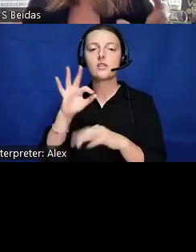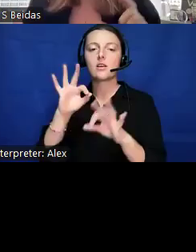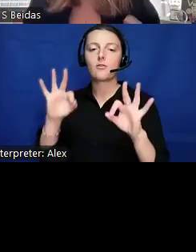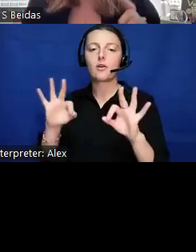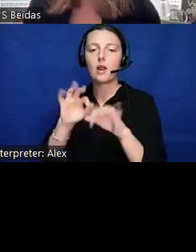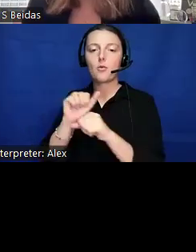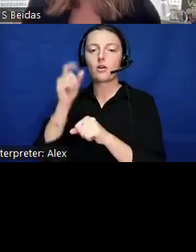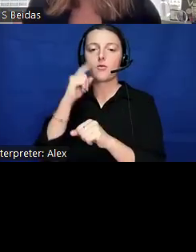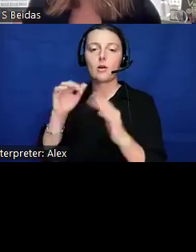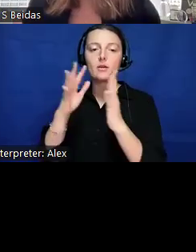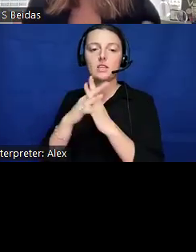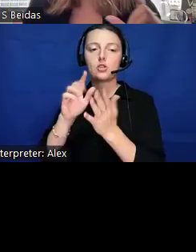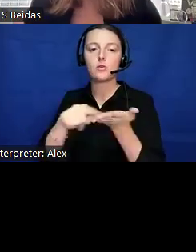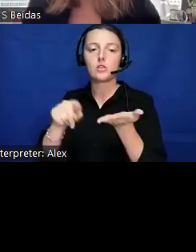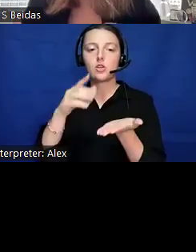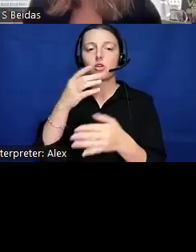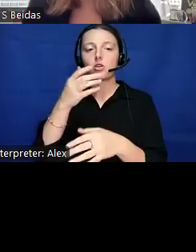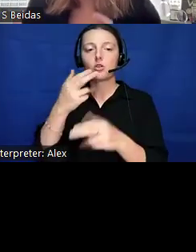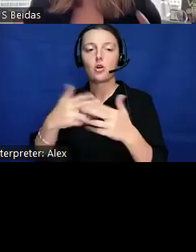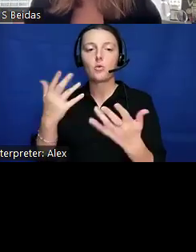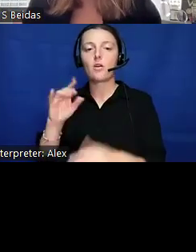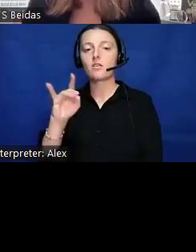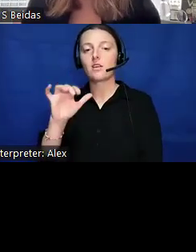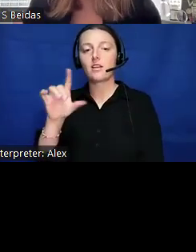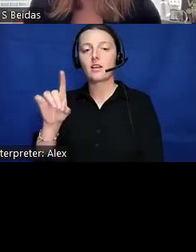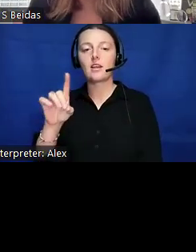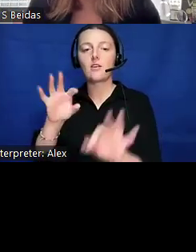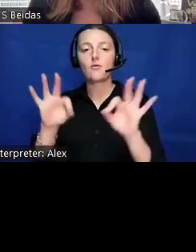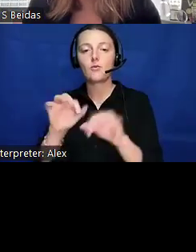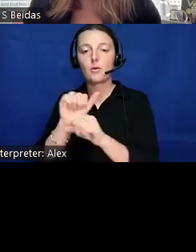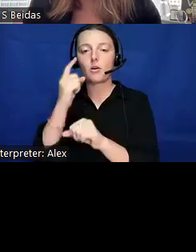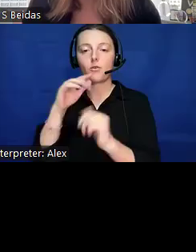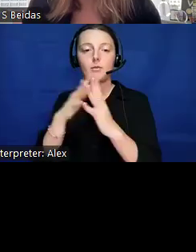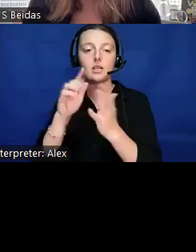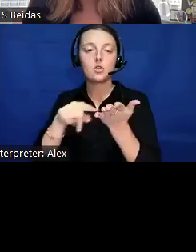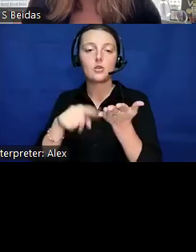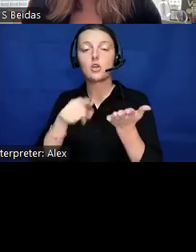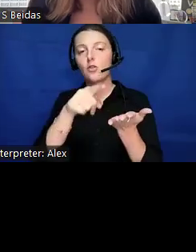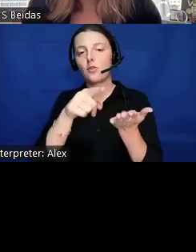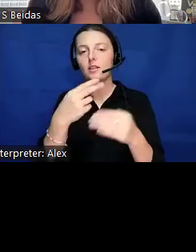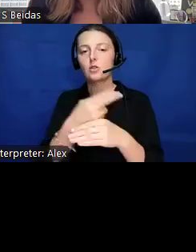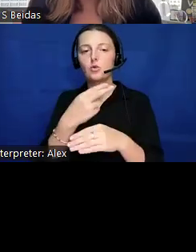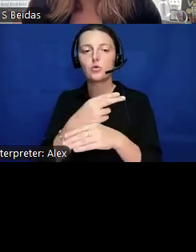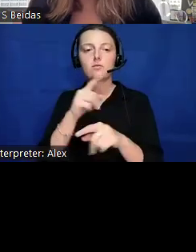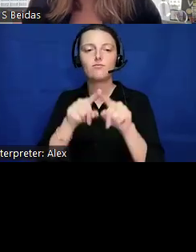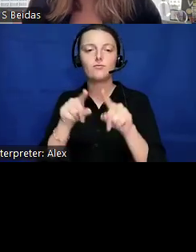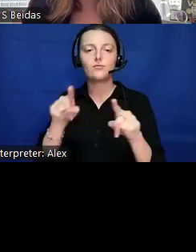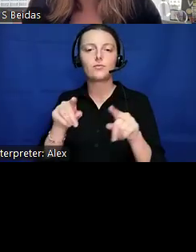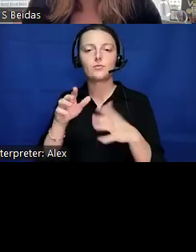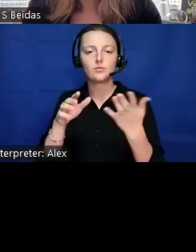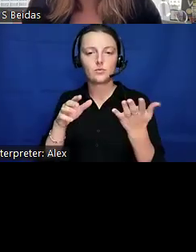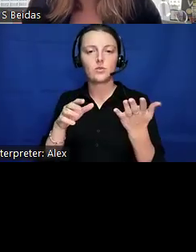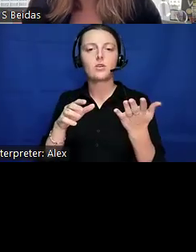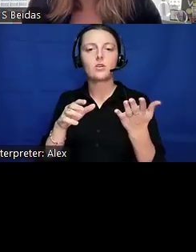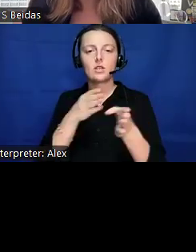which helps you think about the different ecological domains that might be important when you're engaging in implementation. And this is work led